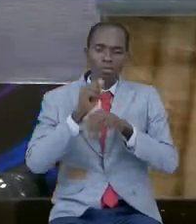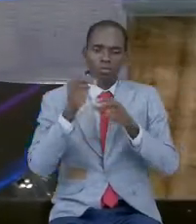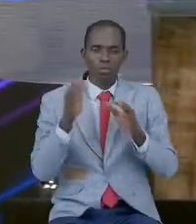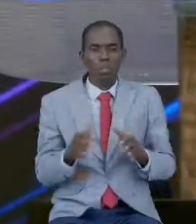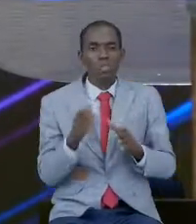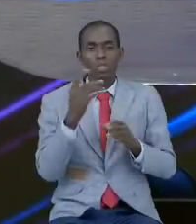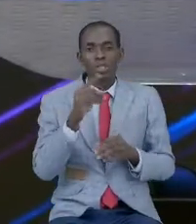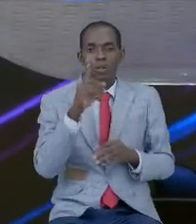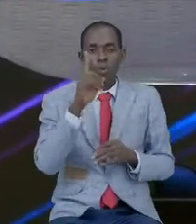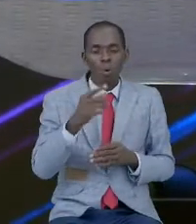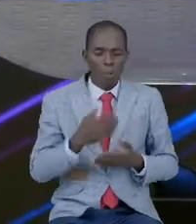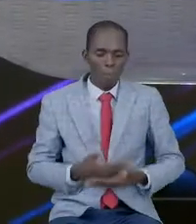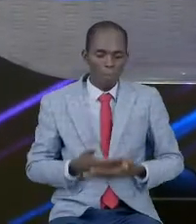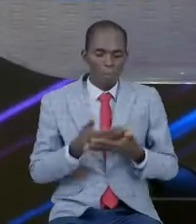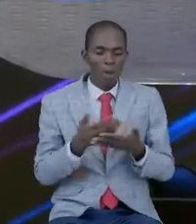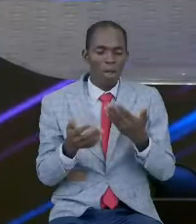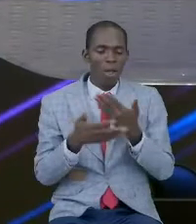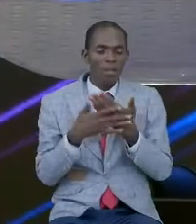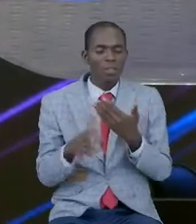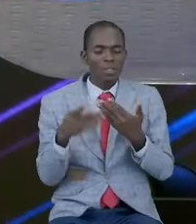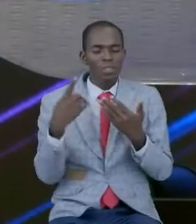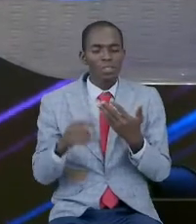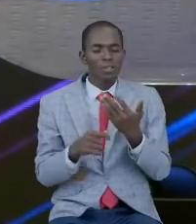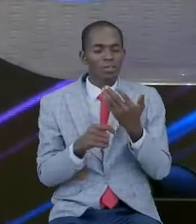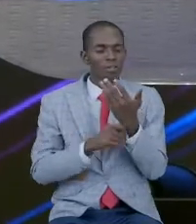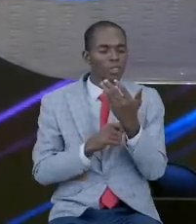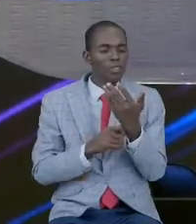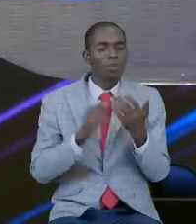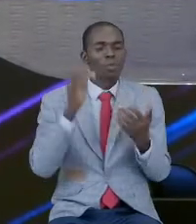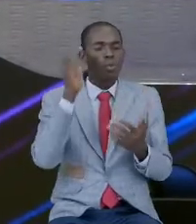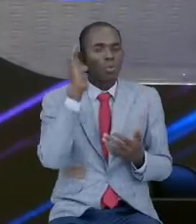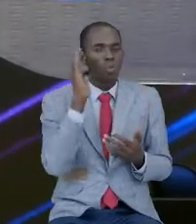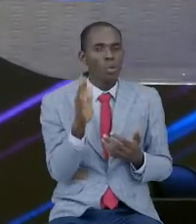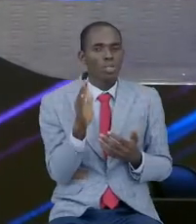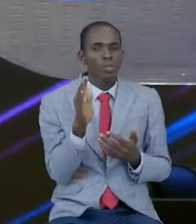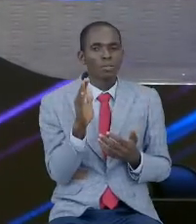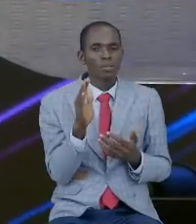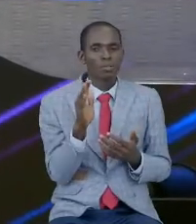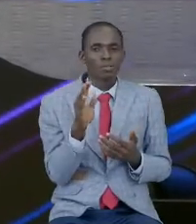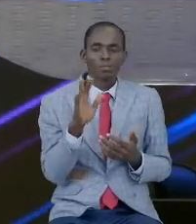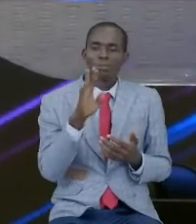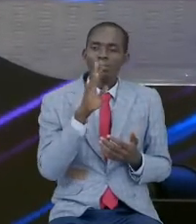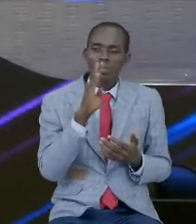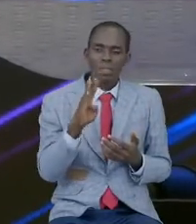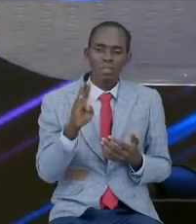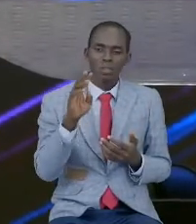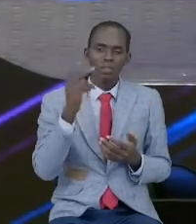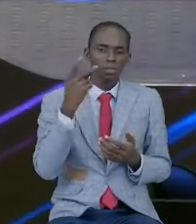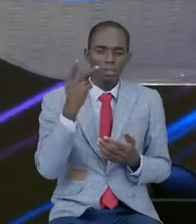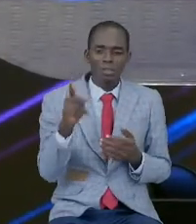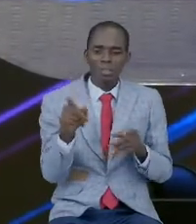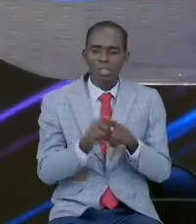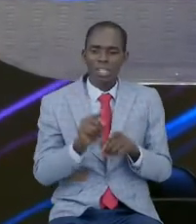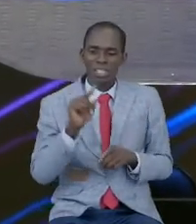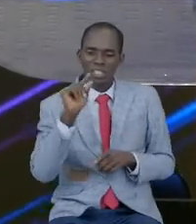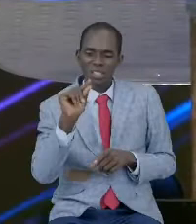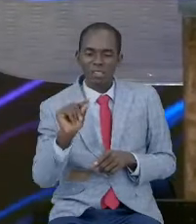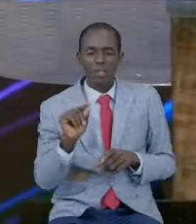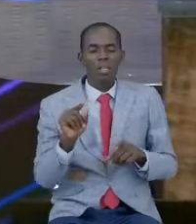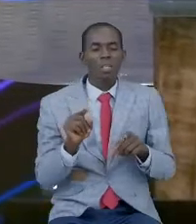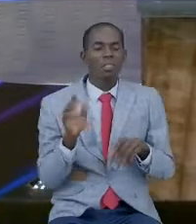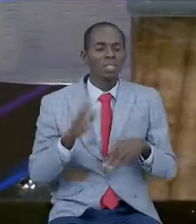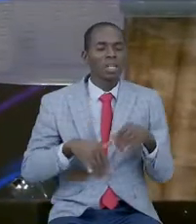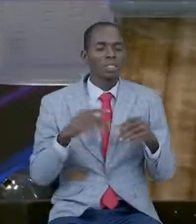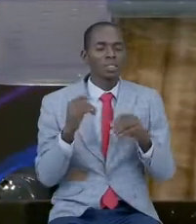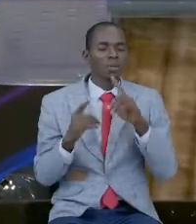born after the flesh will belittle the one born after